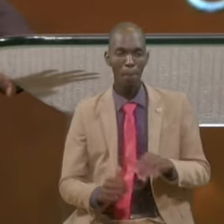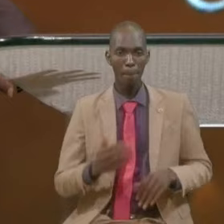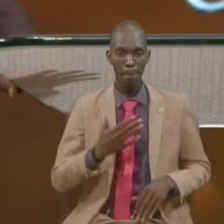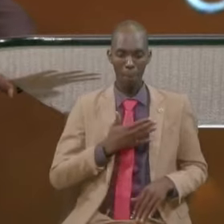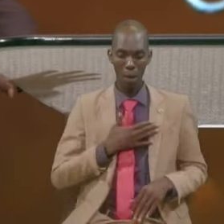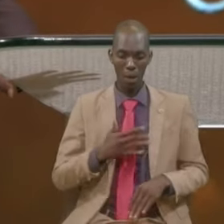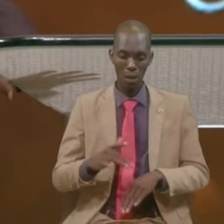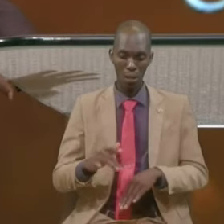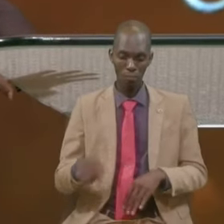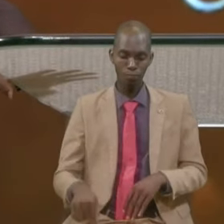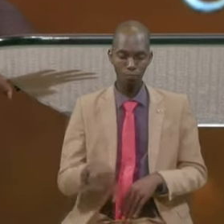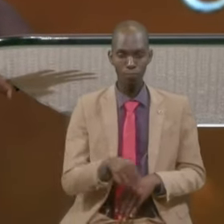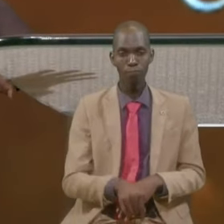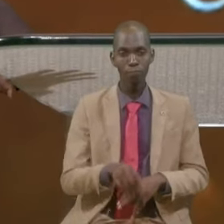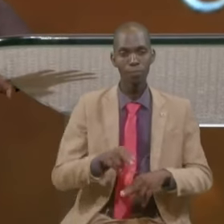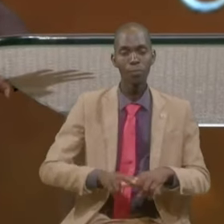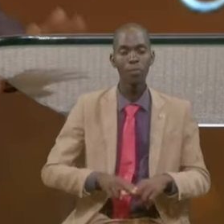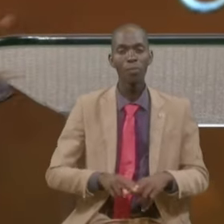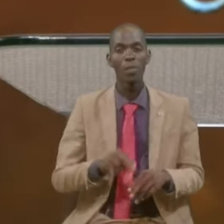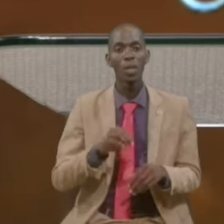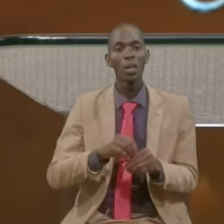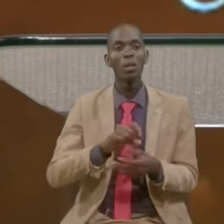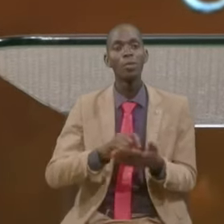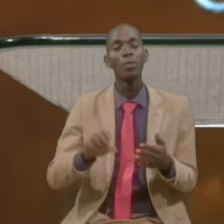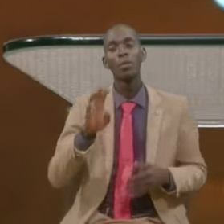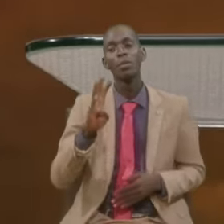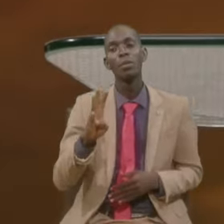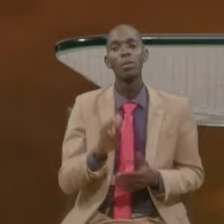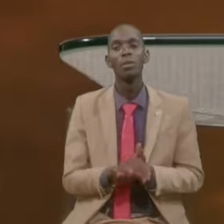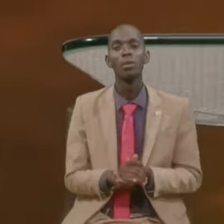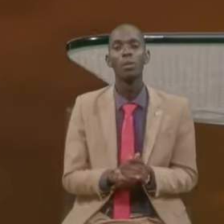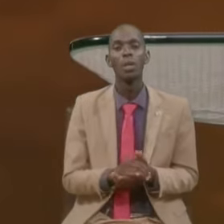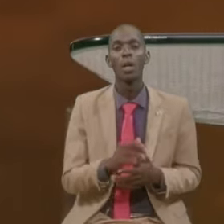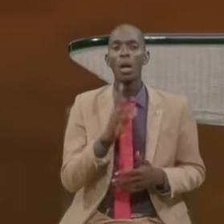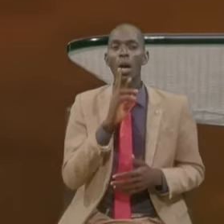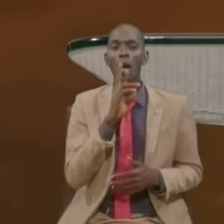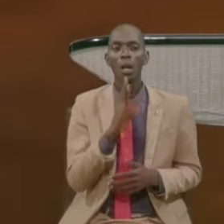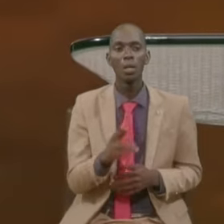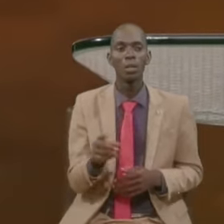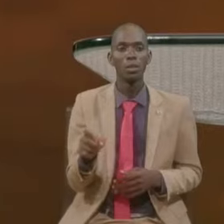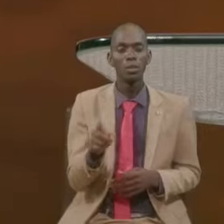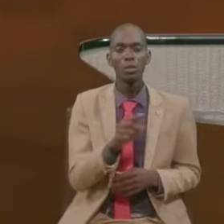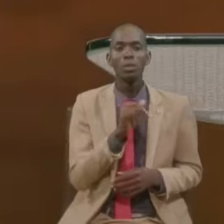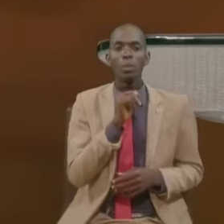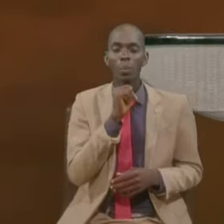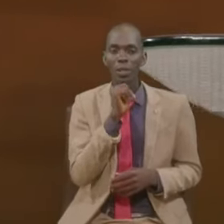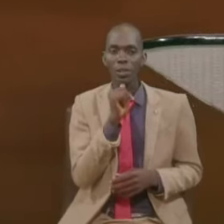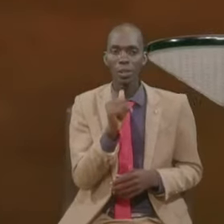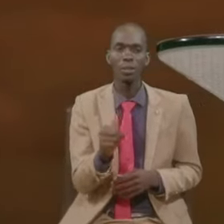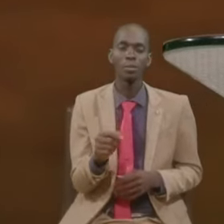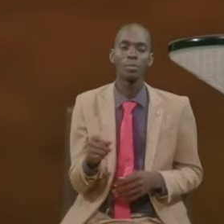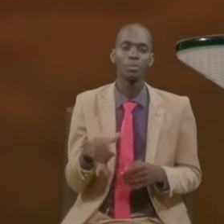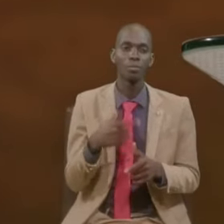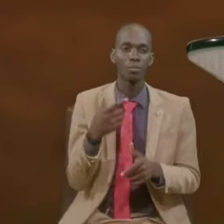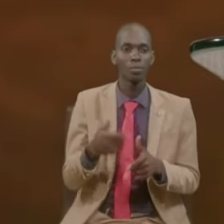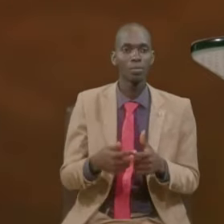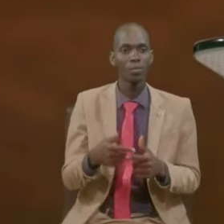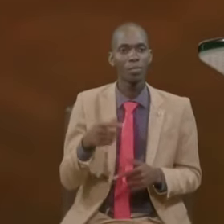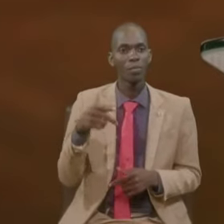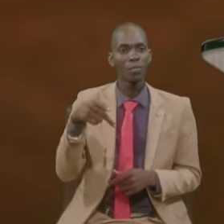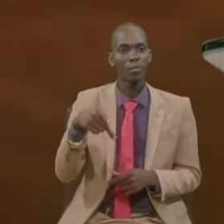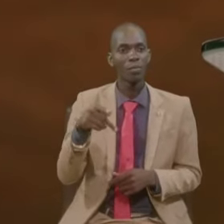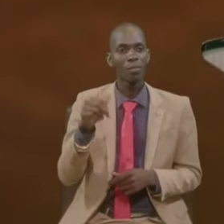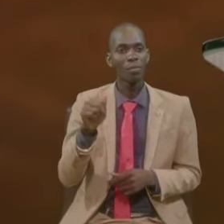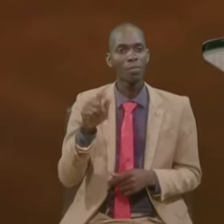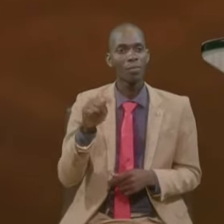footstool. Verse 4, are ye not then partial in